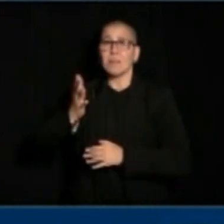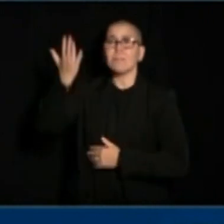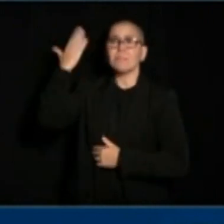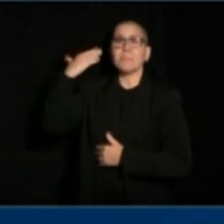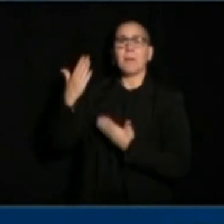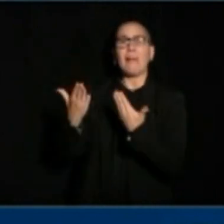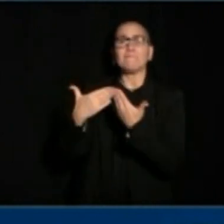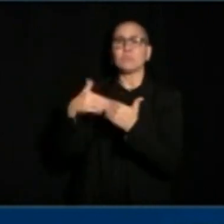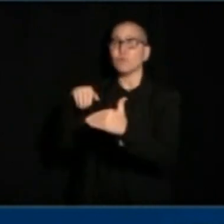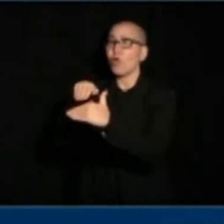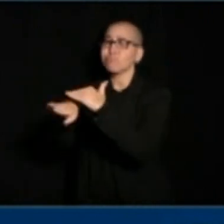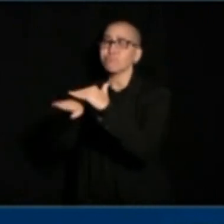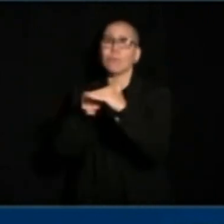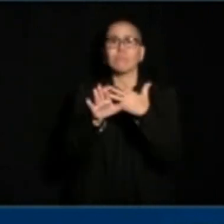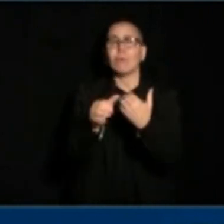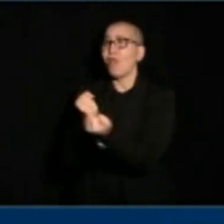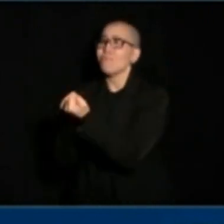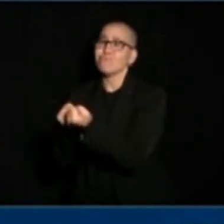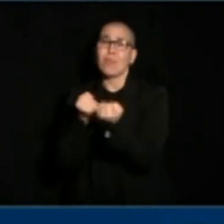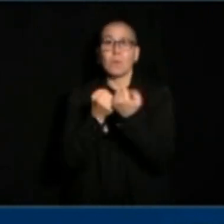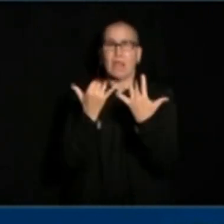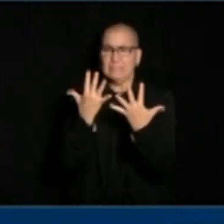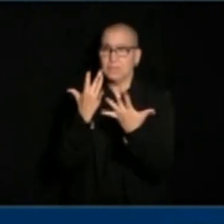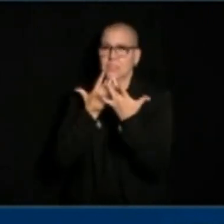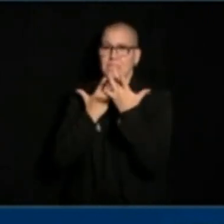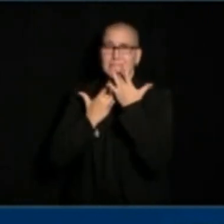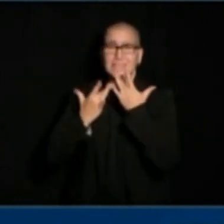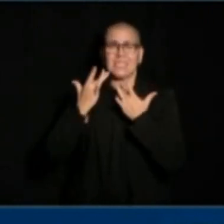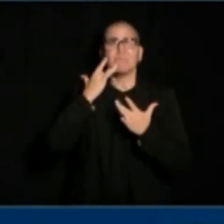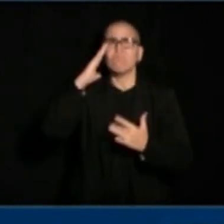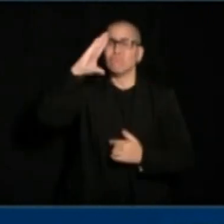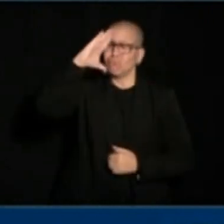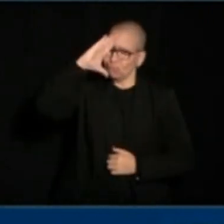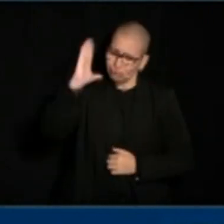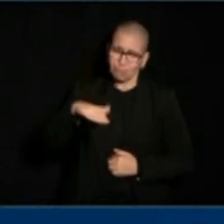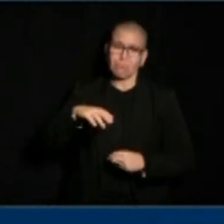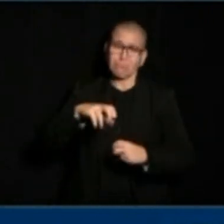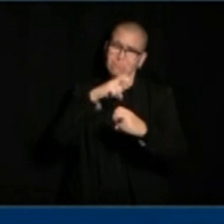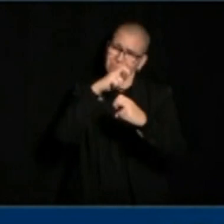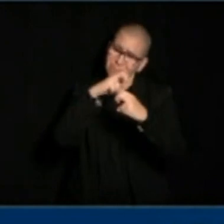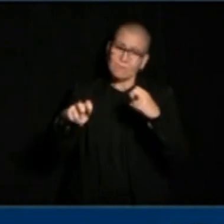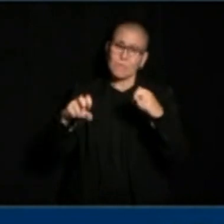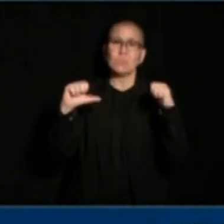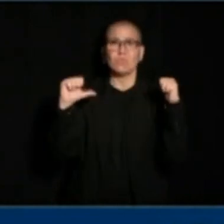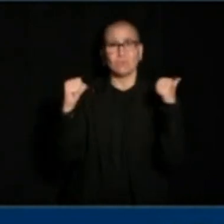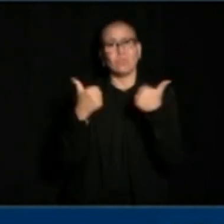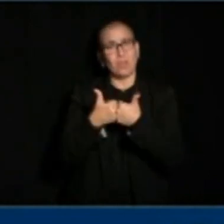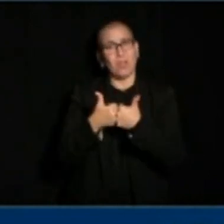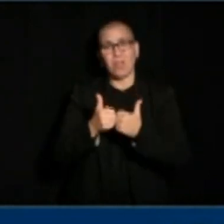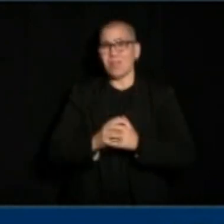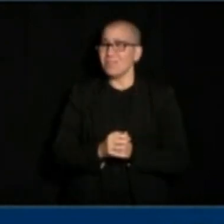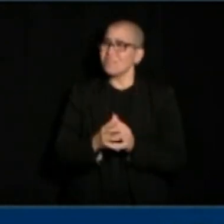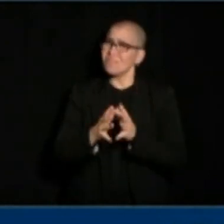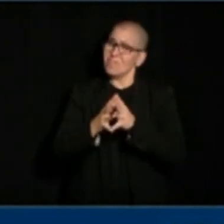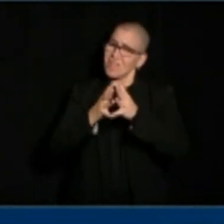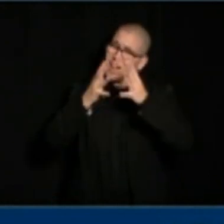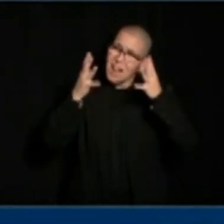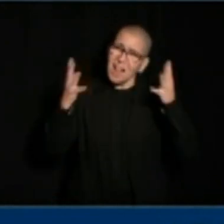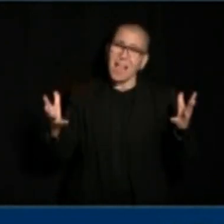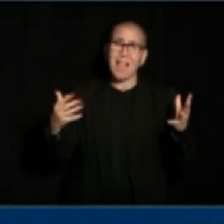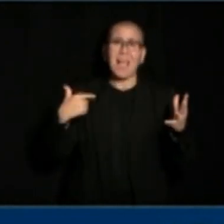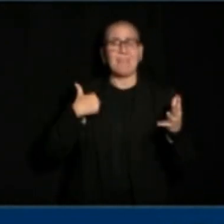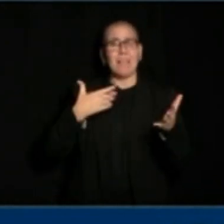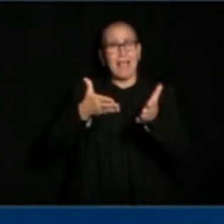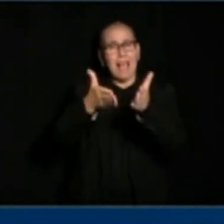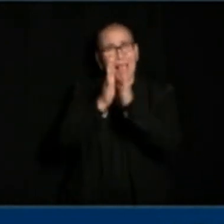ago. We know this has been difficult and it's been challenging, and much has been asked of you. And I need to ask a little